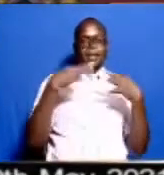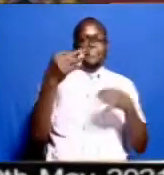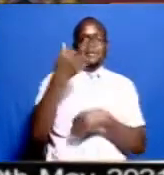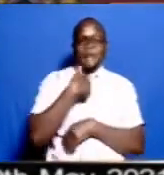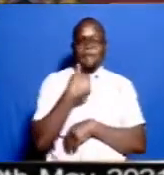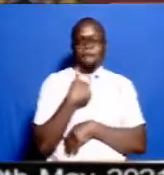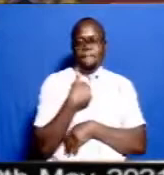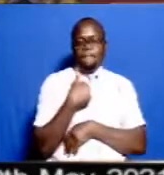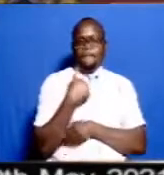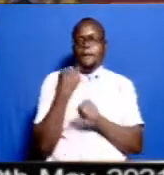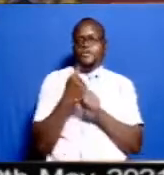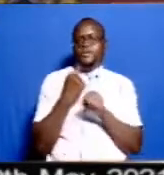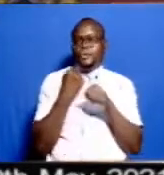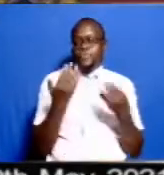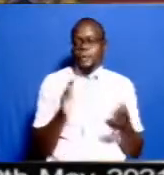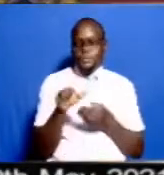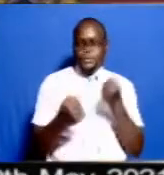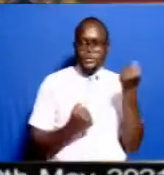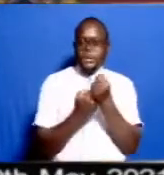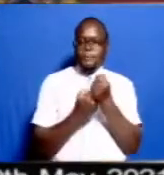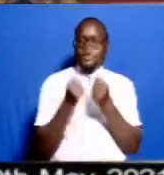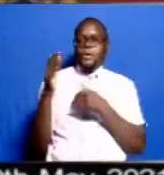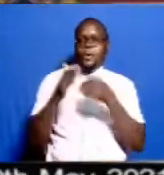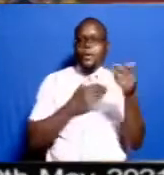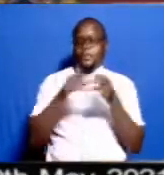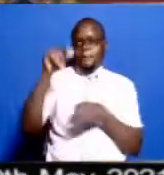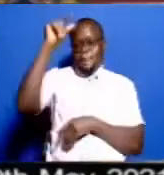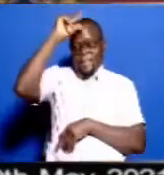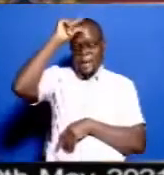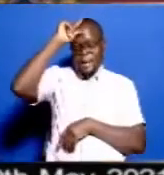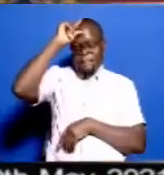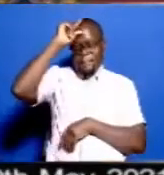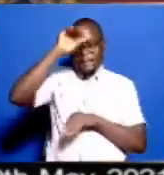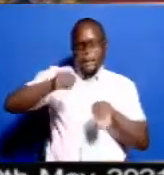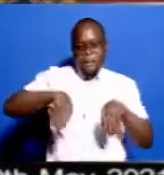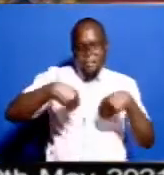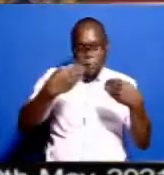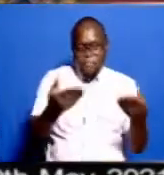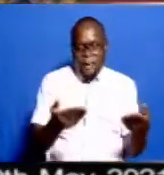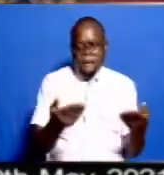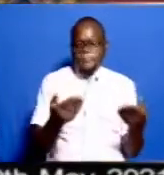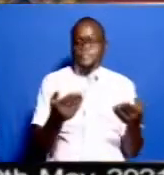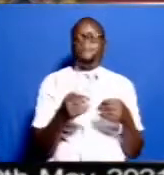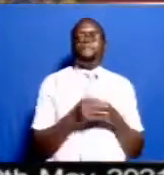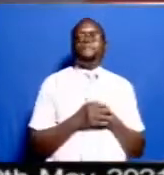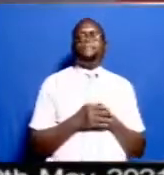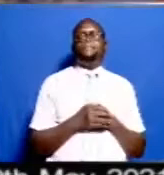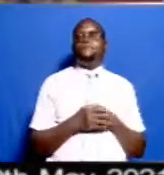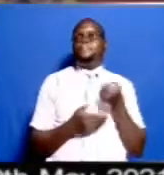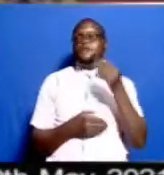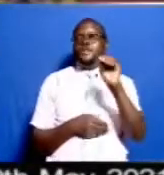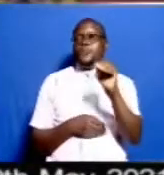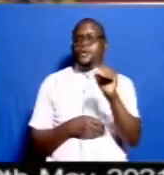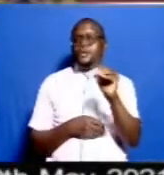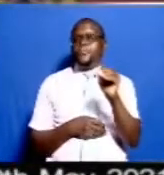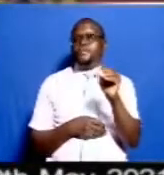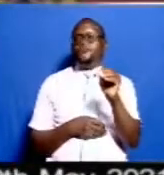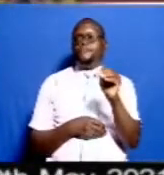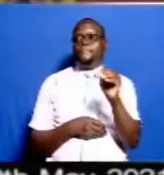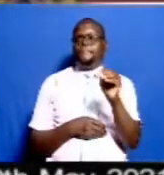in topping up what the government will provide as seed money. So in terms of,